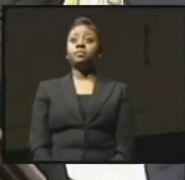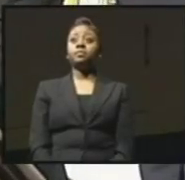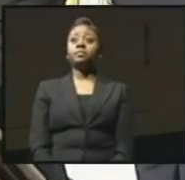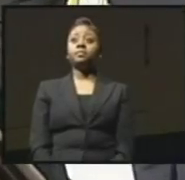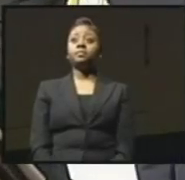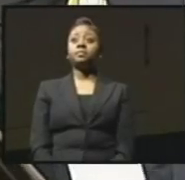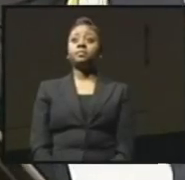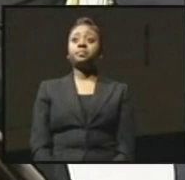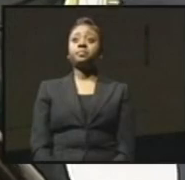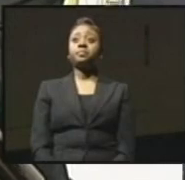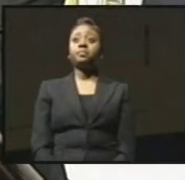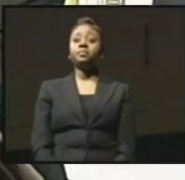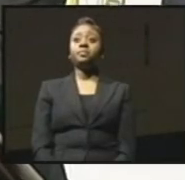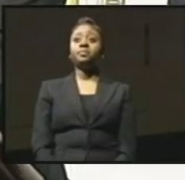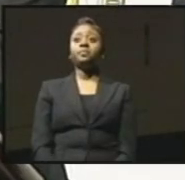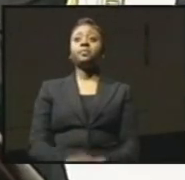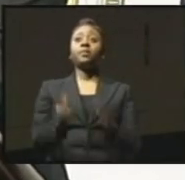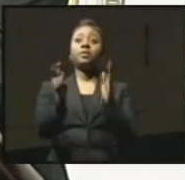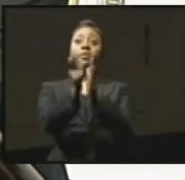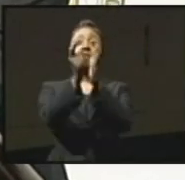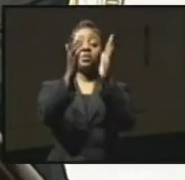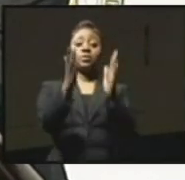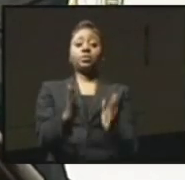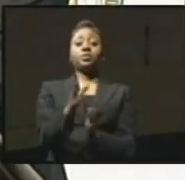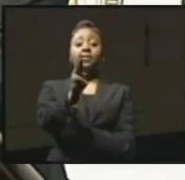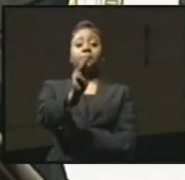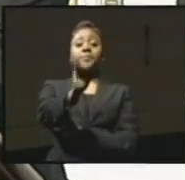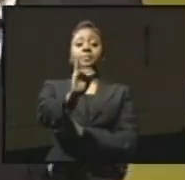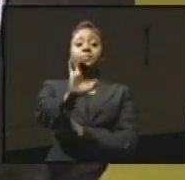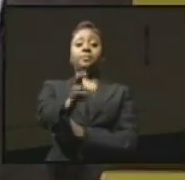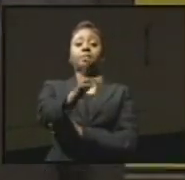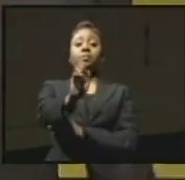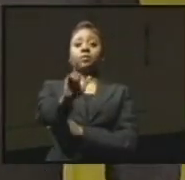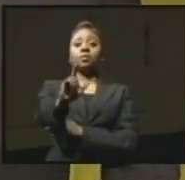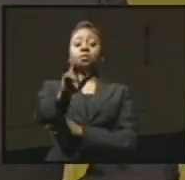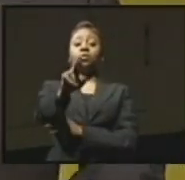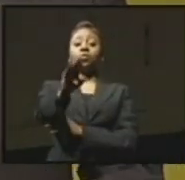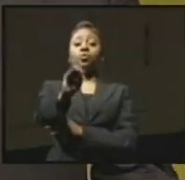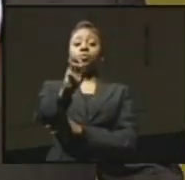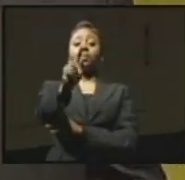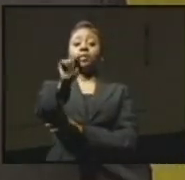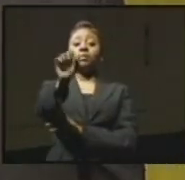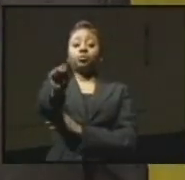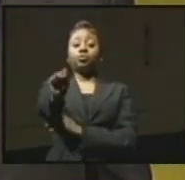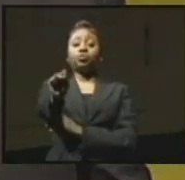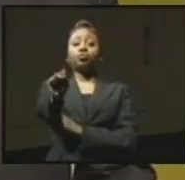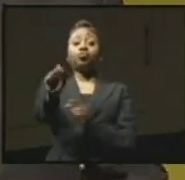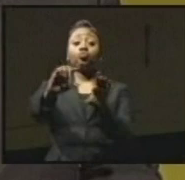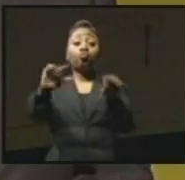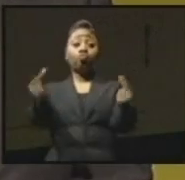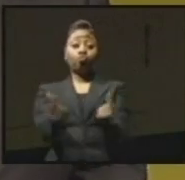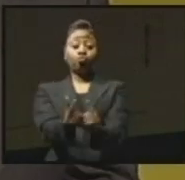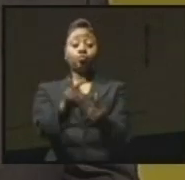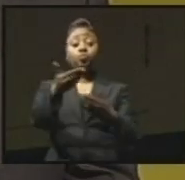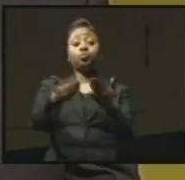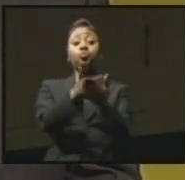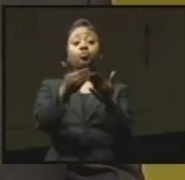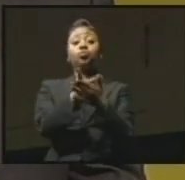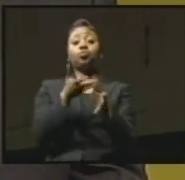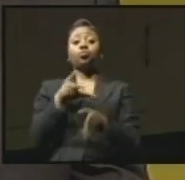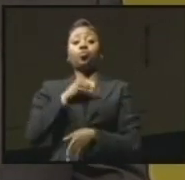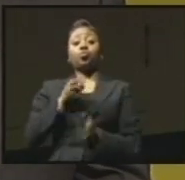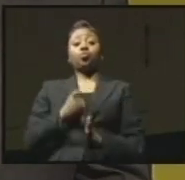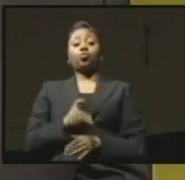Okay. Attorney Michael Roberts, Chairman and CEO, the Roberts Group, and the new owner of the